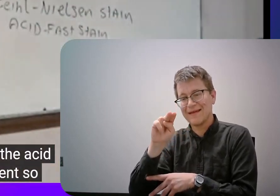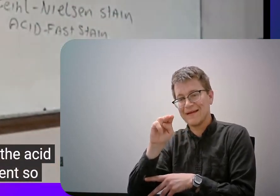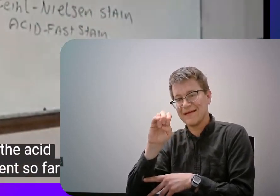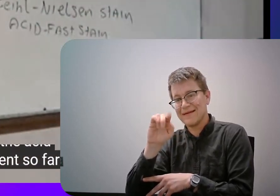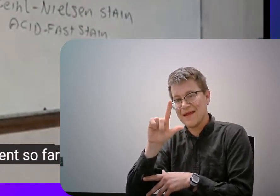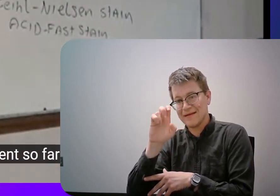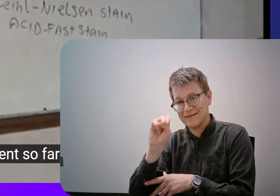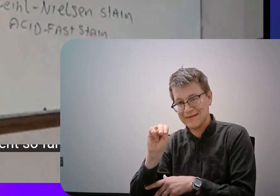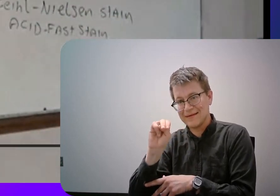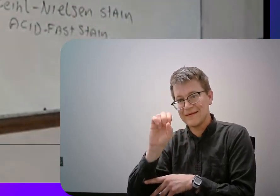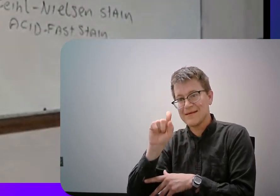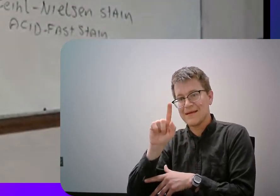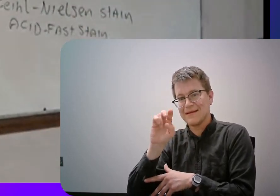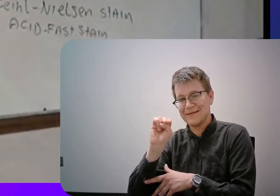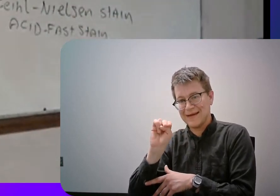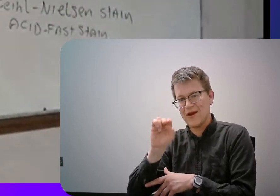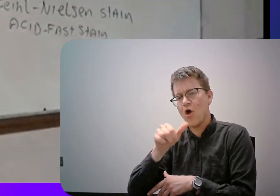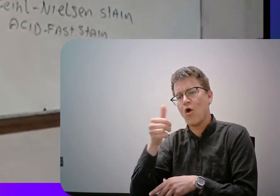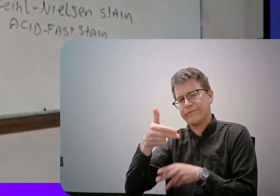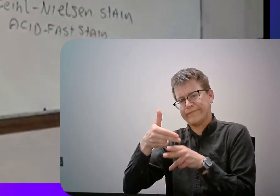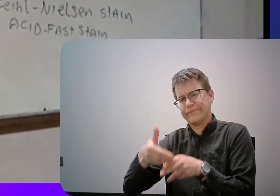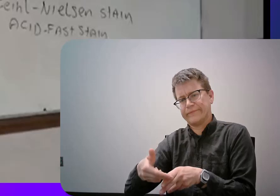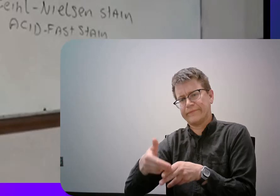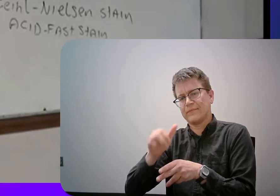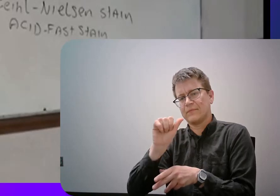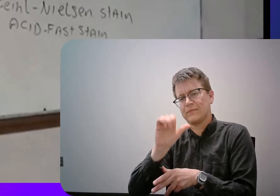Excellent. So far, so good. Any questions?